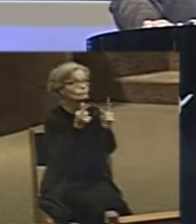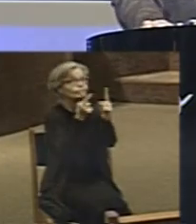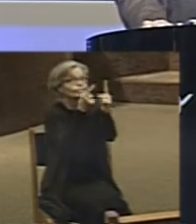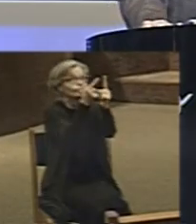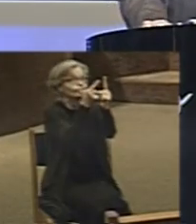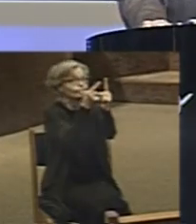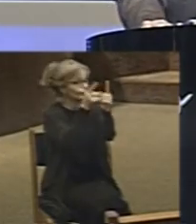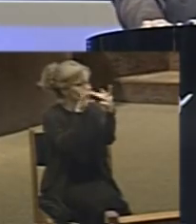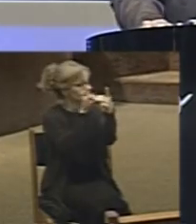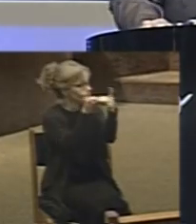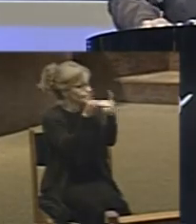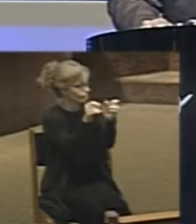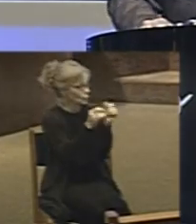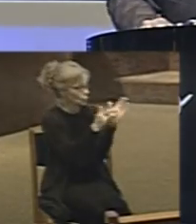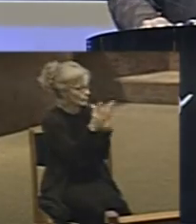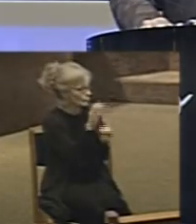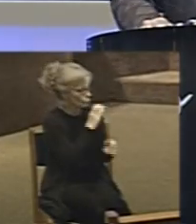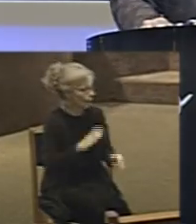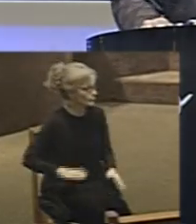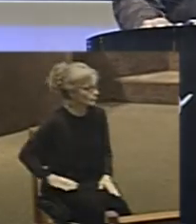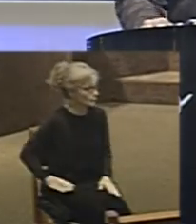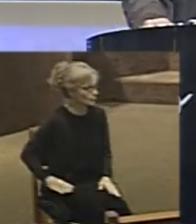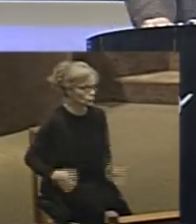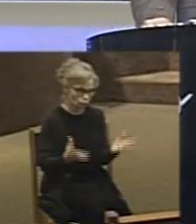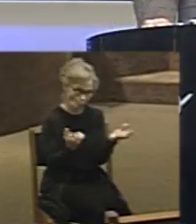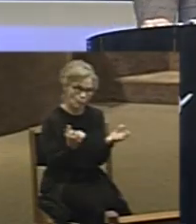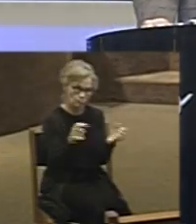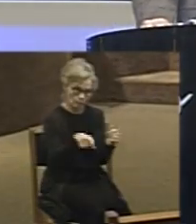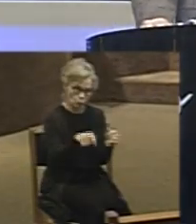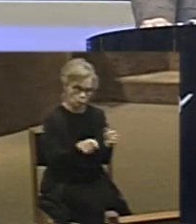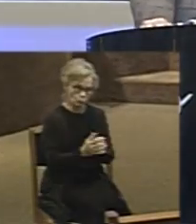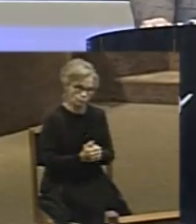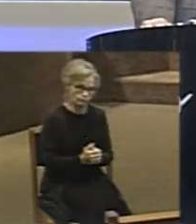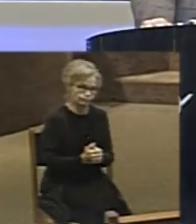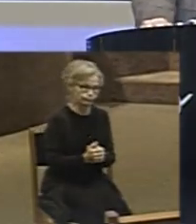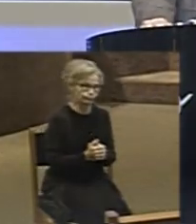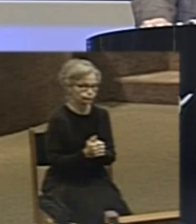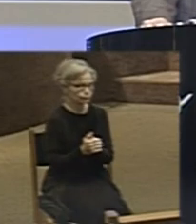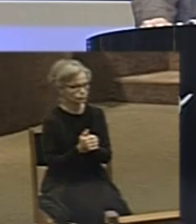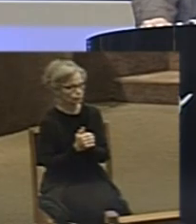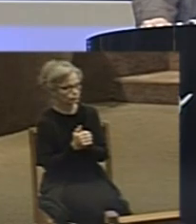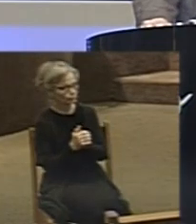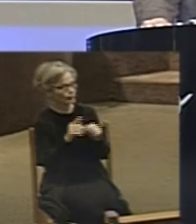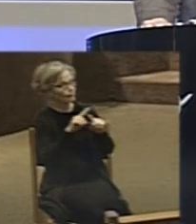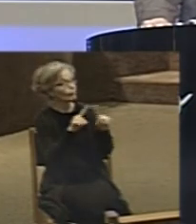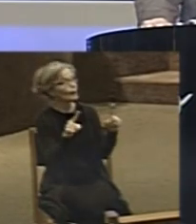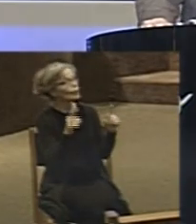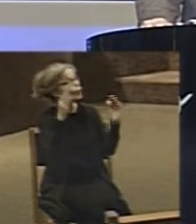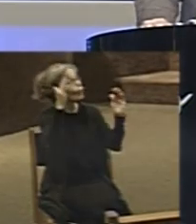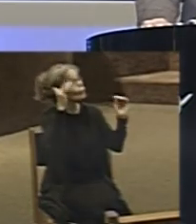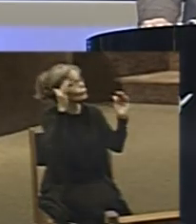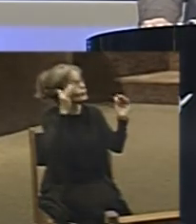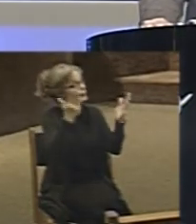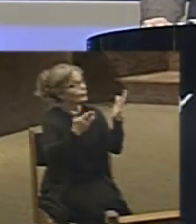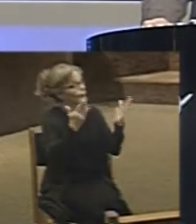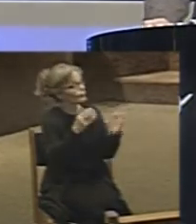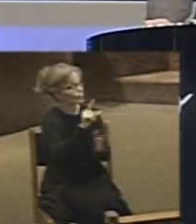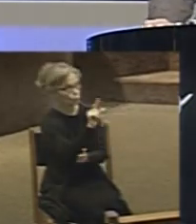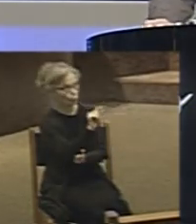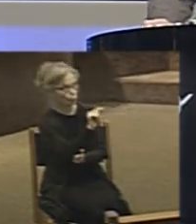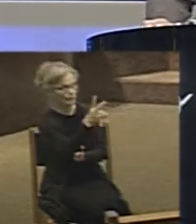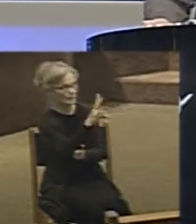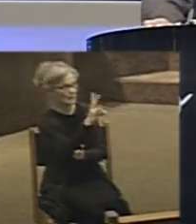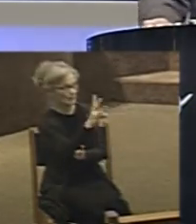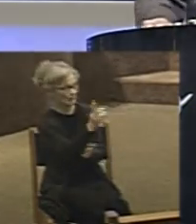which we were apprehended, but neither hopefully so devastated by the wounds that